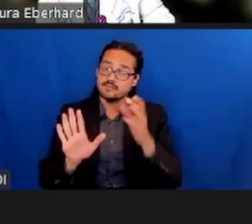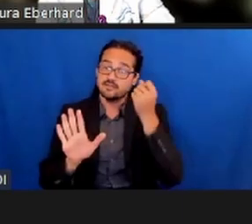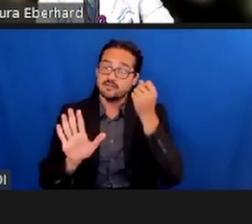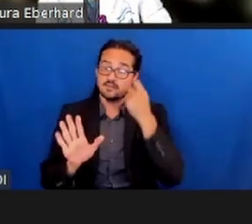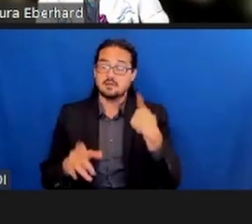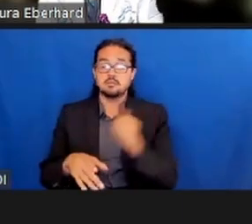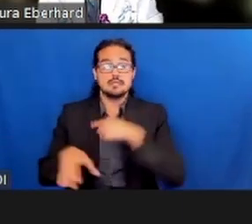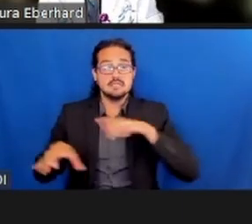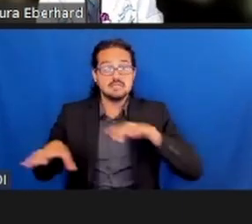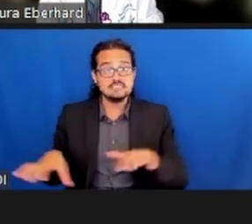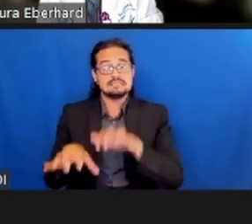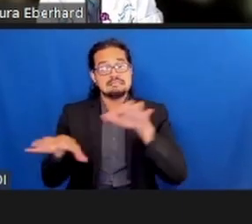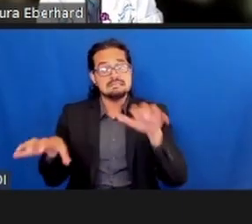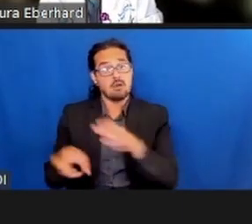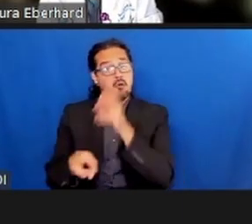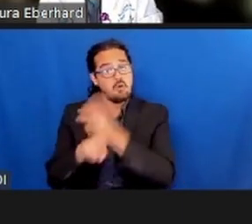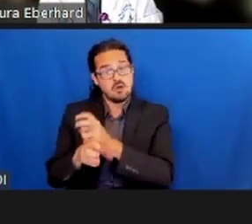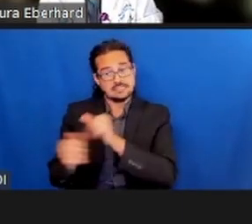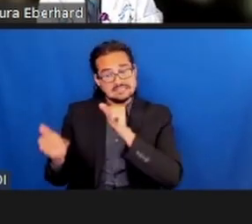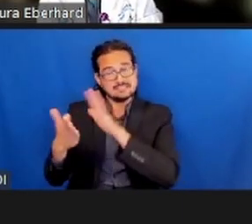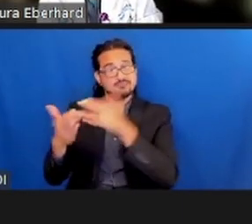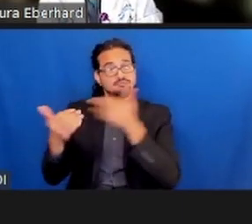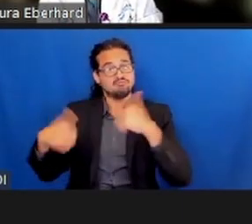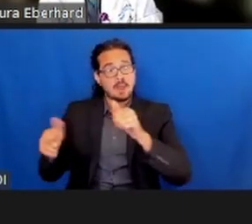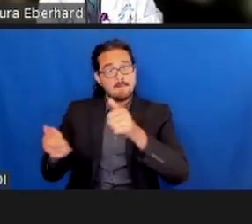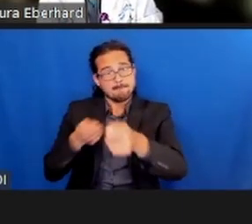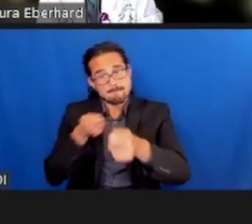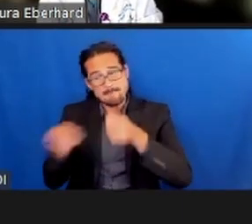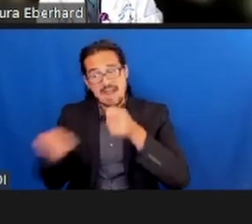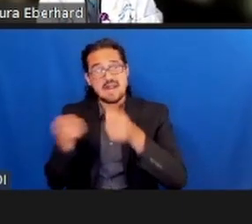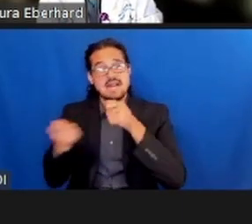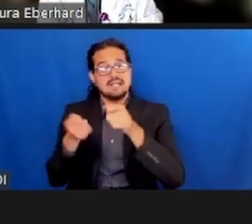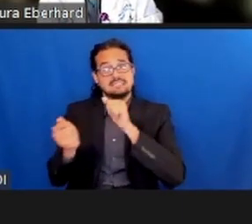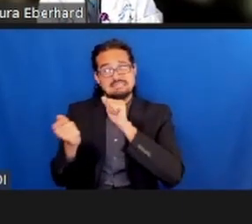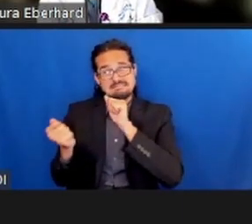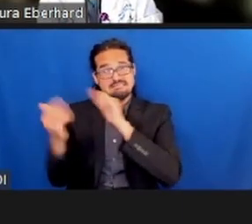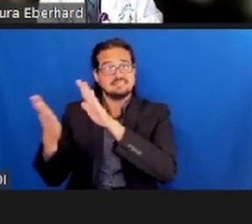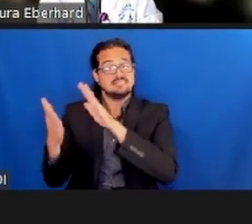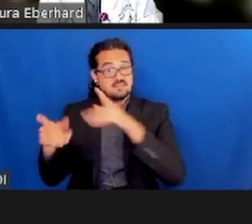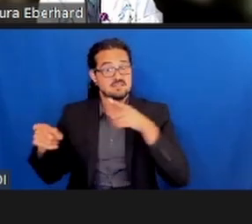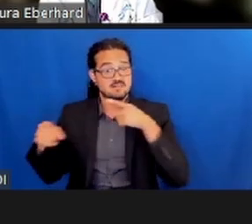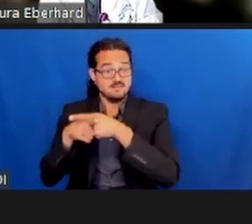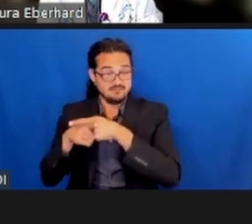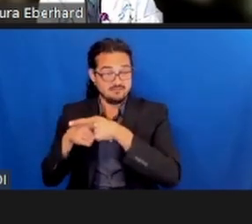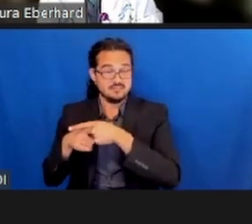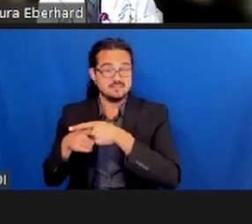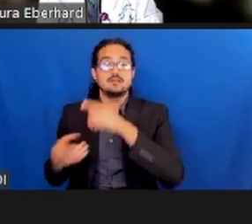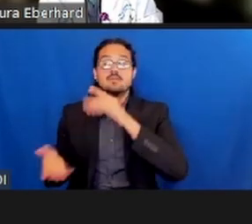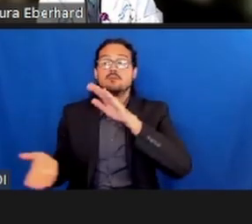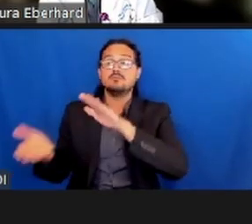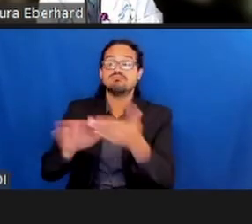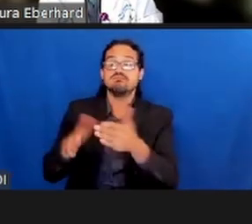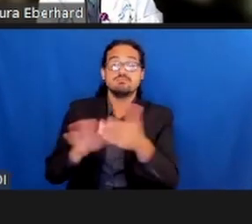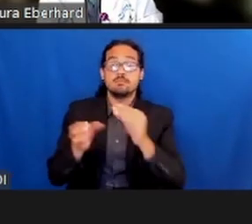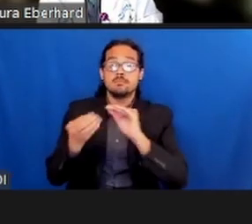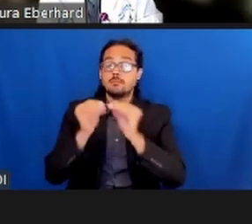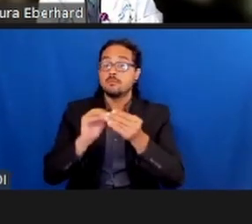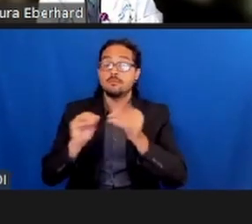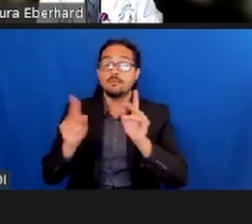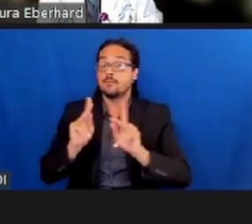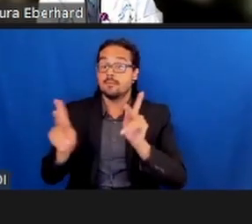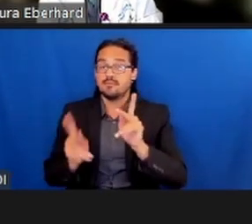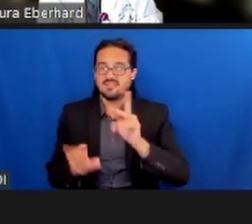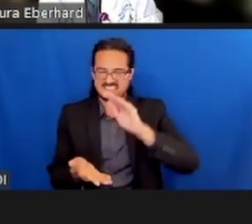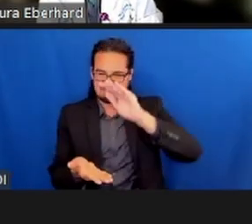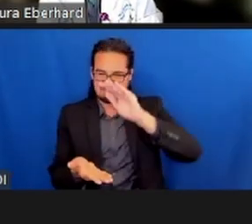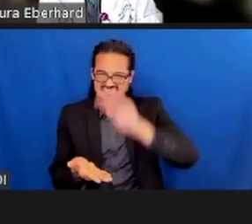mortality so that our mortality rates were less than half of the state, despite the fact that it's a tragic loss of 184